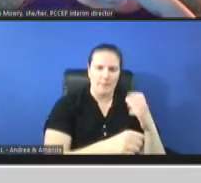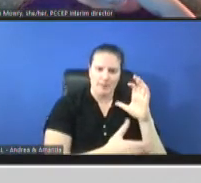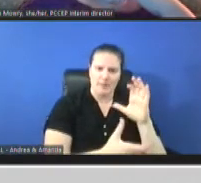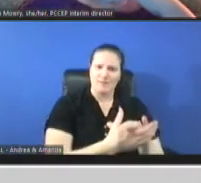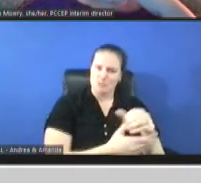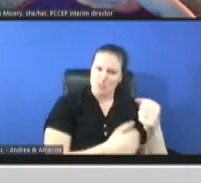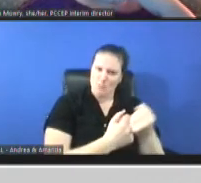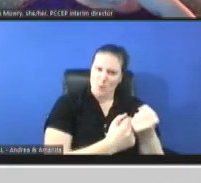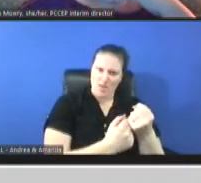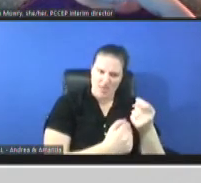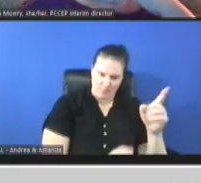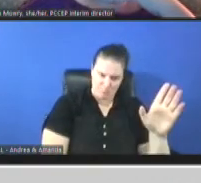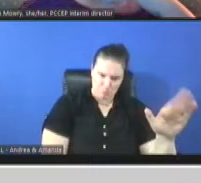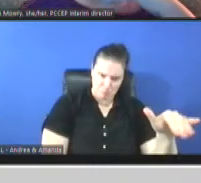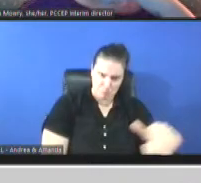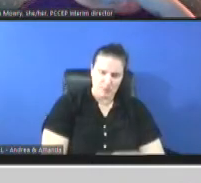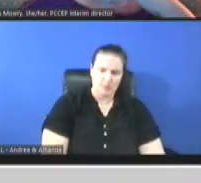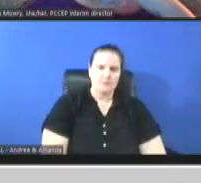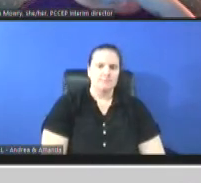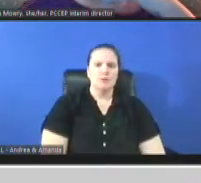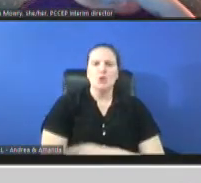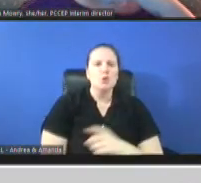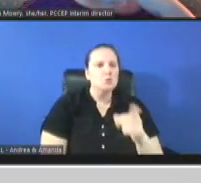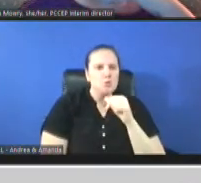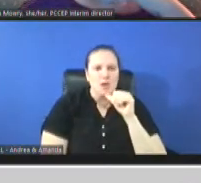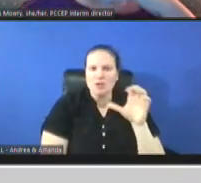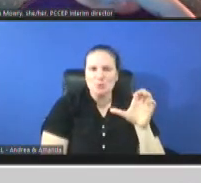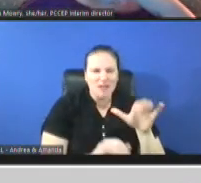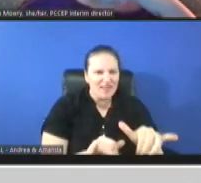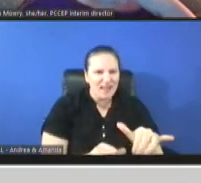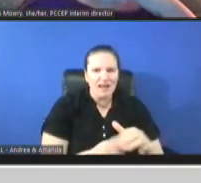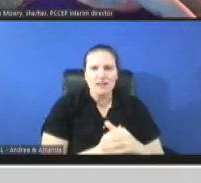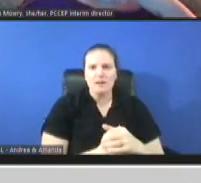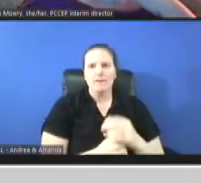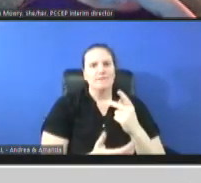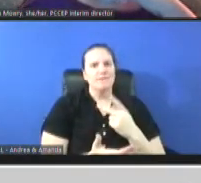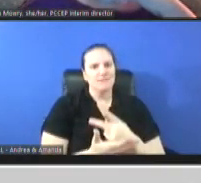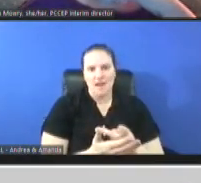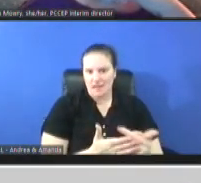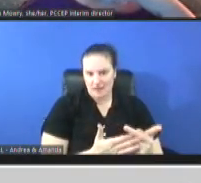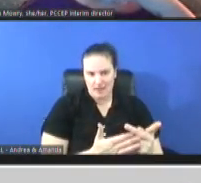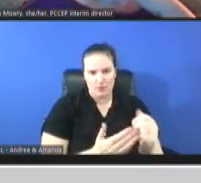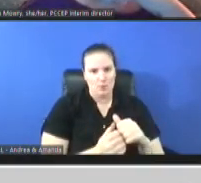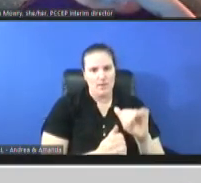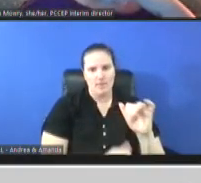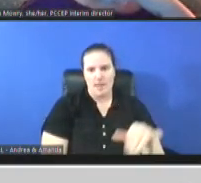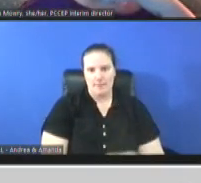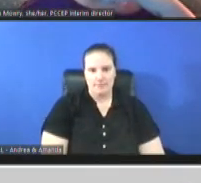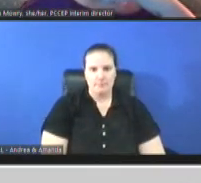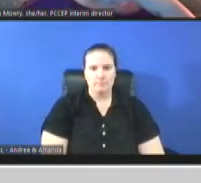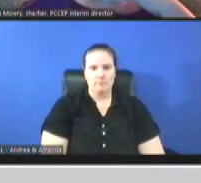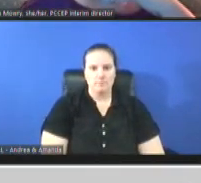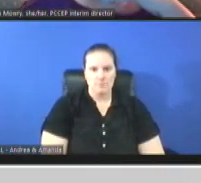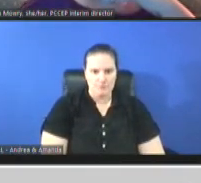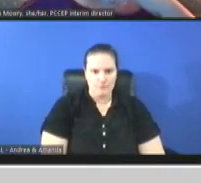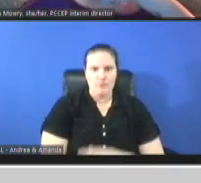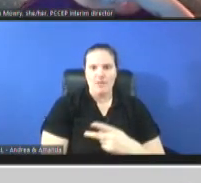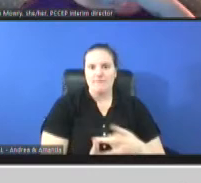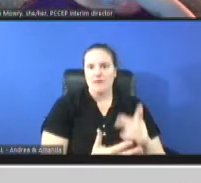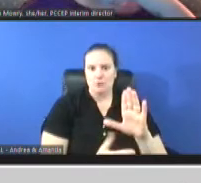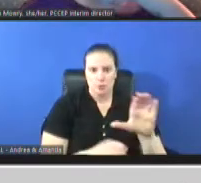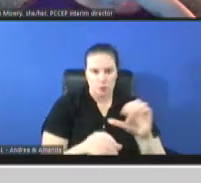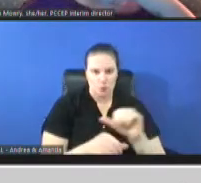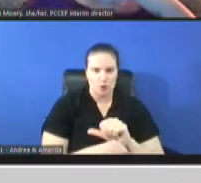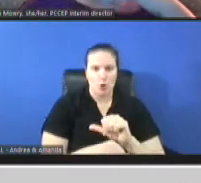their side. You guys aren't doing that. You guys are failing at that. You're failing at doing your job.